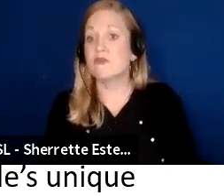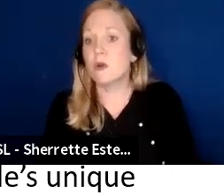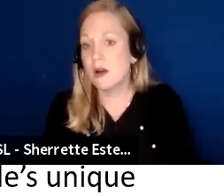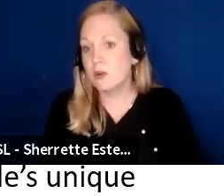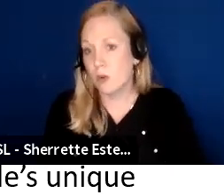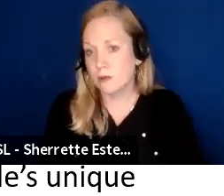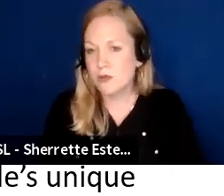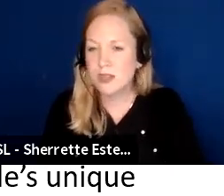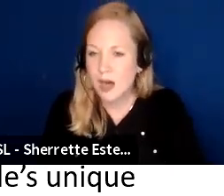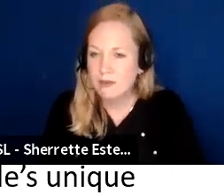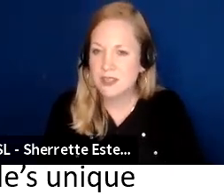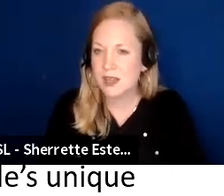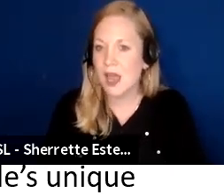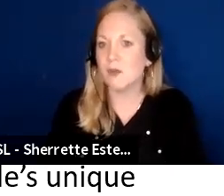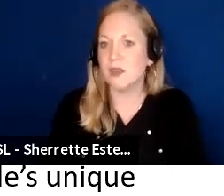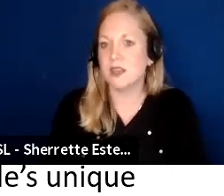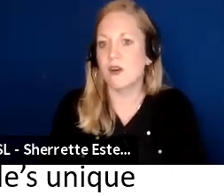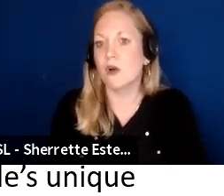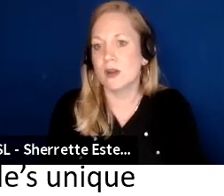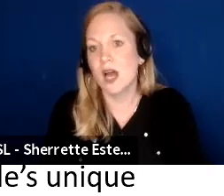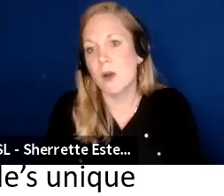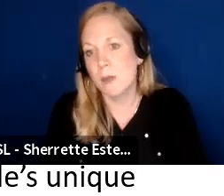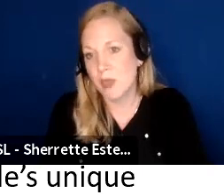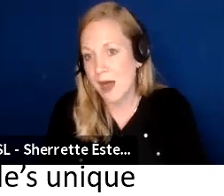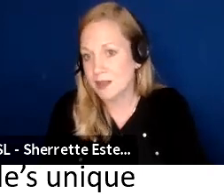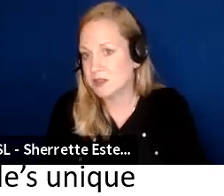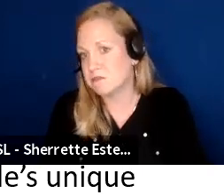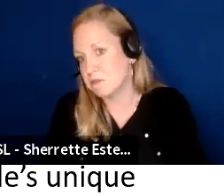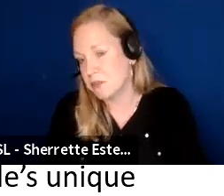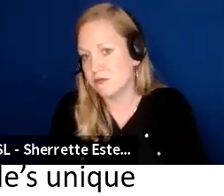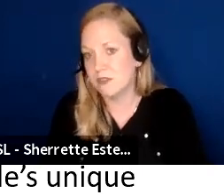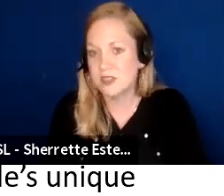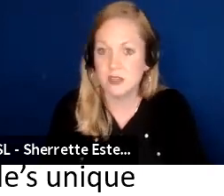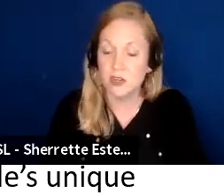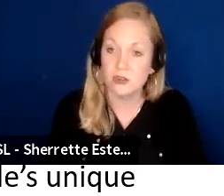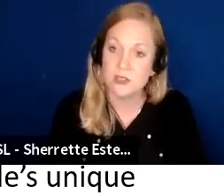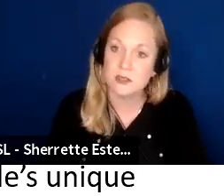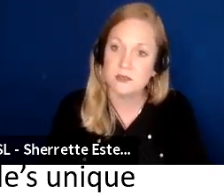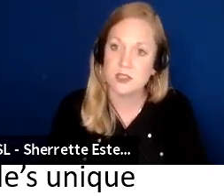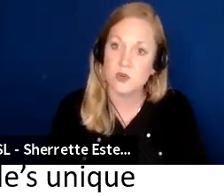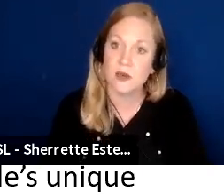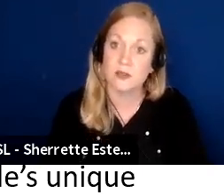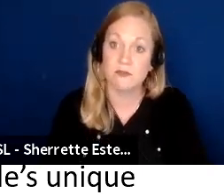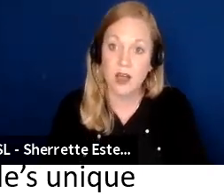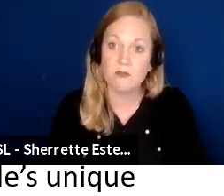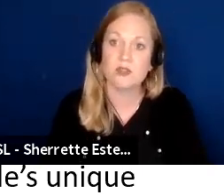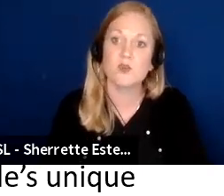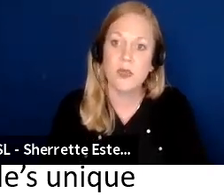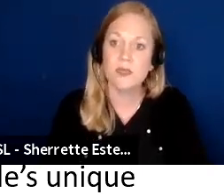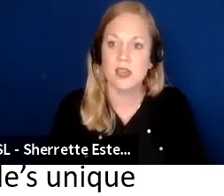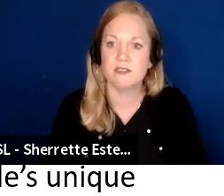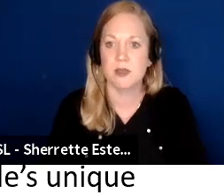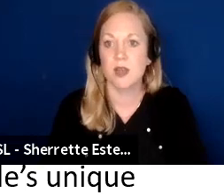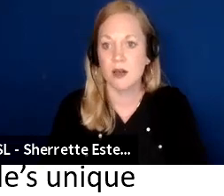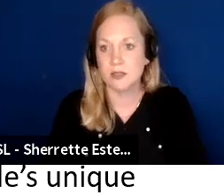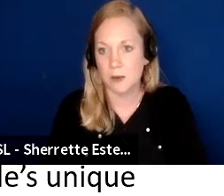designed for everyone. So there's a lot of design elements that have already come up in the past, be it 15 years since 2005, which is when